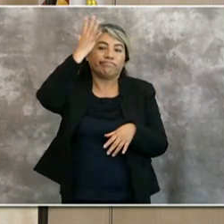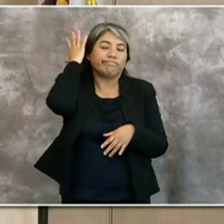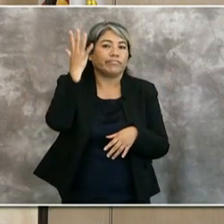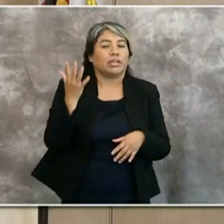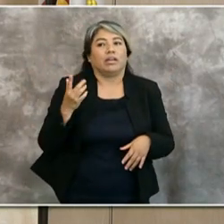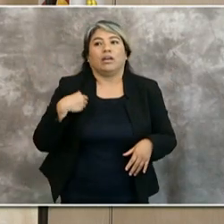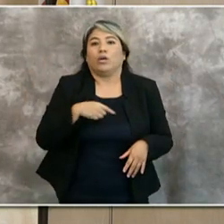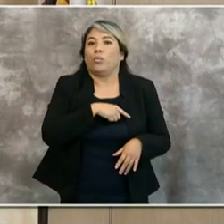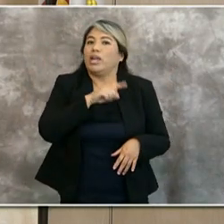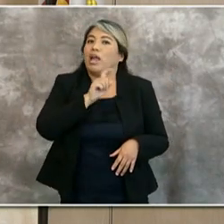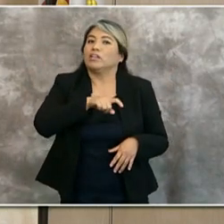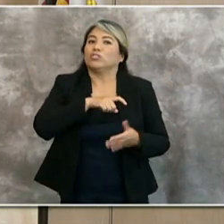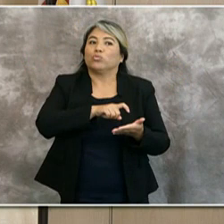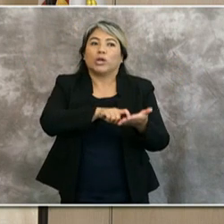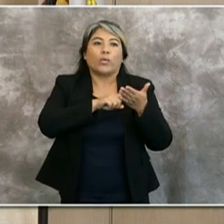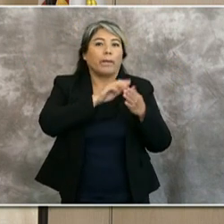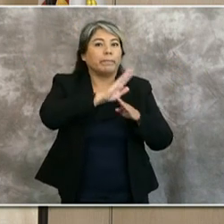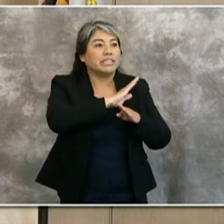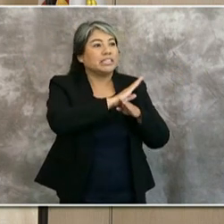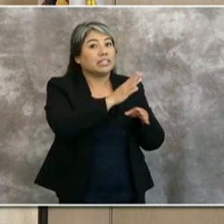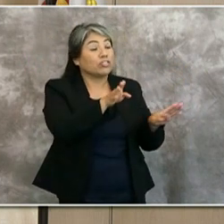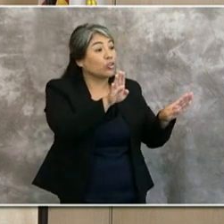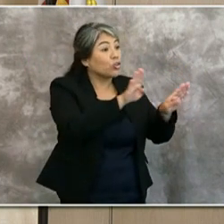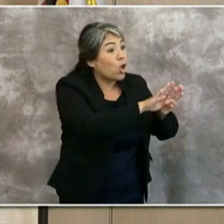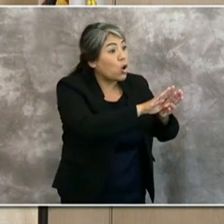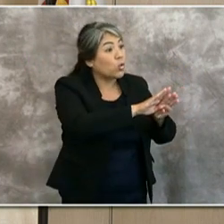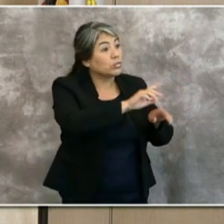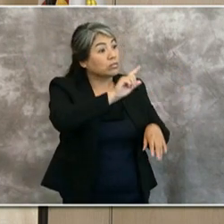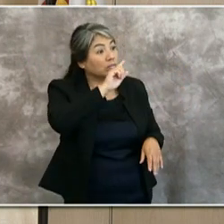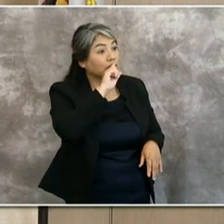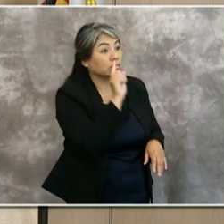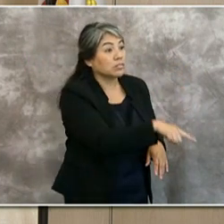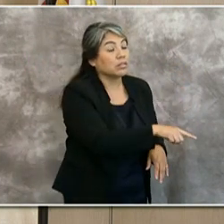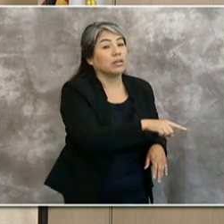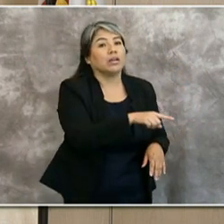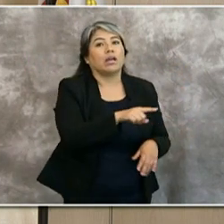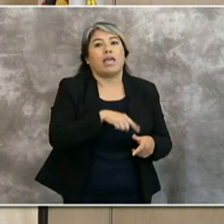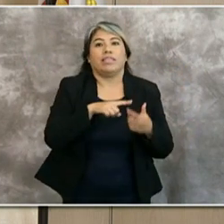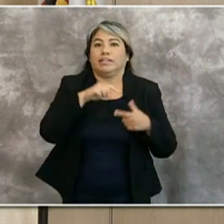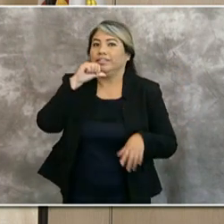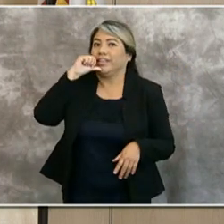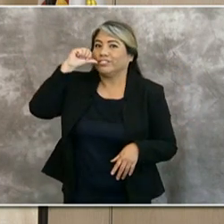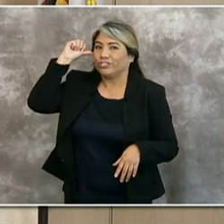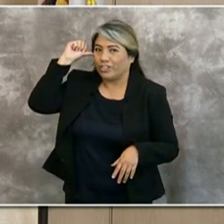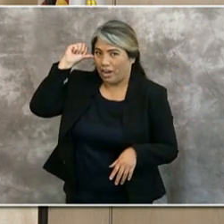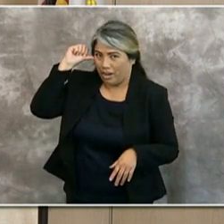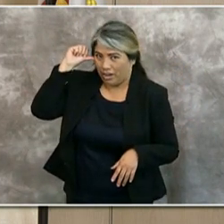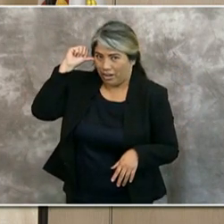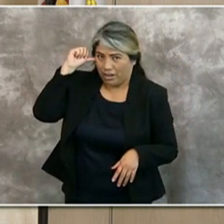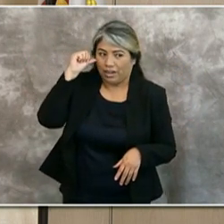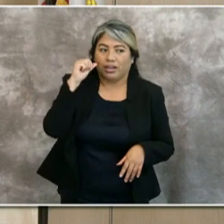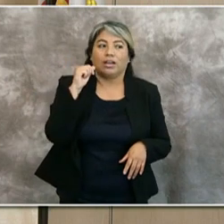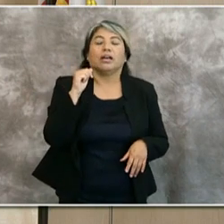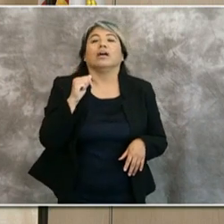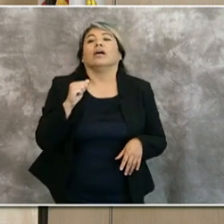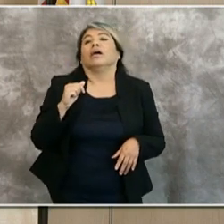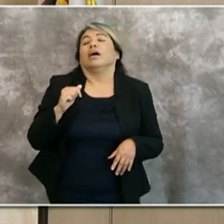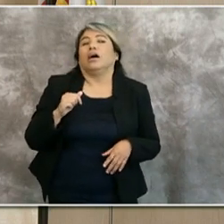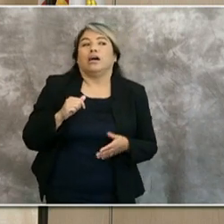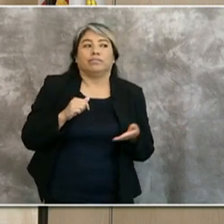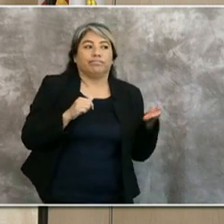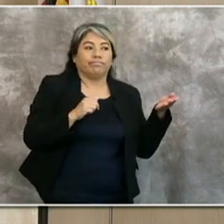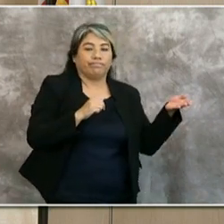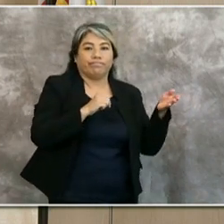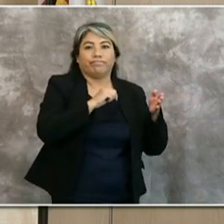had required the business to close, and then yesterday they were on